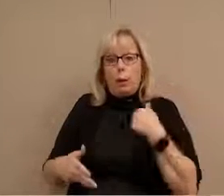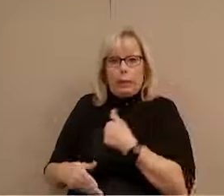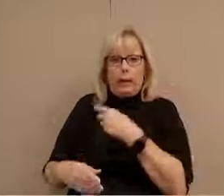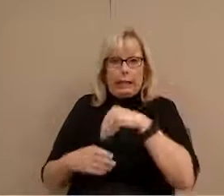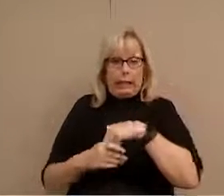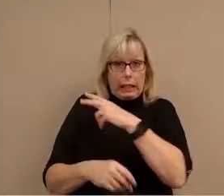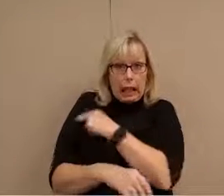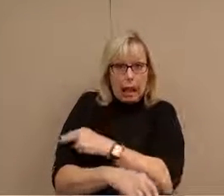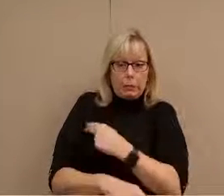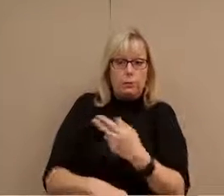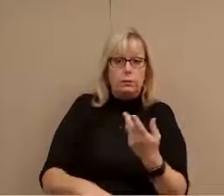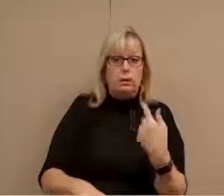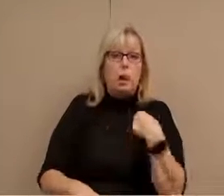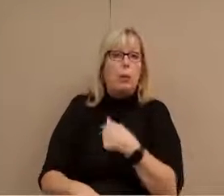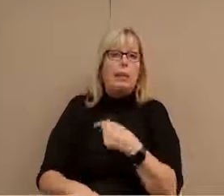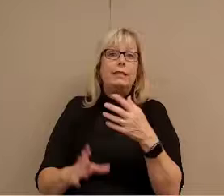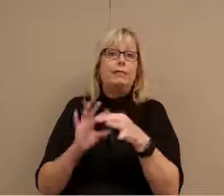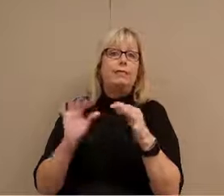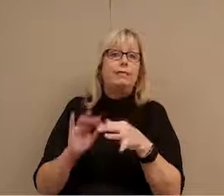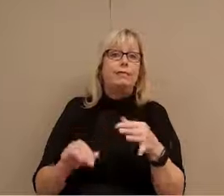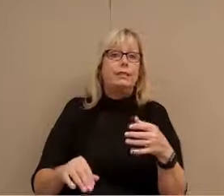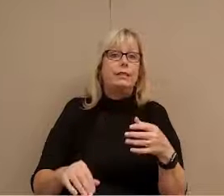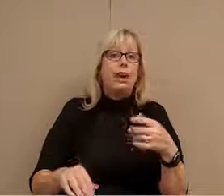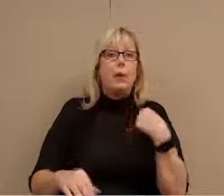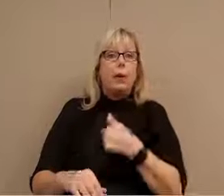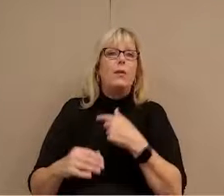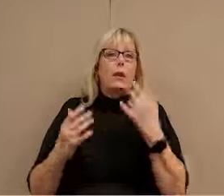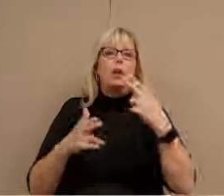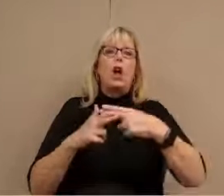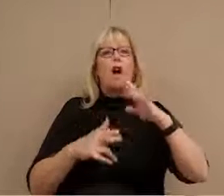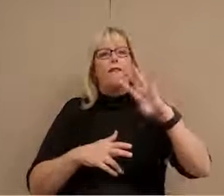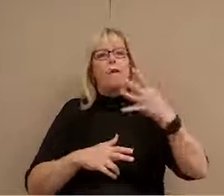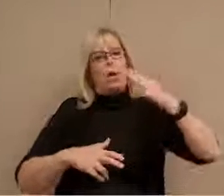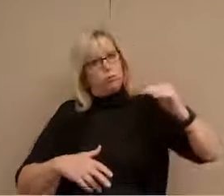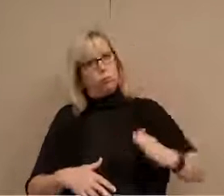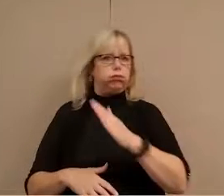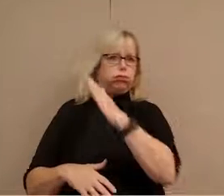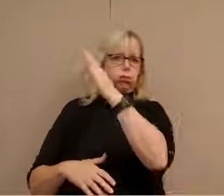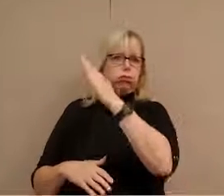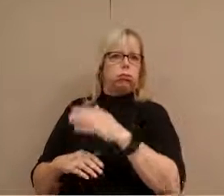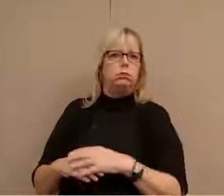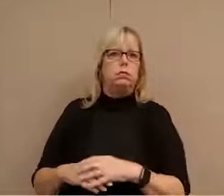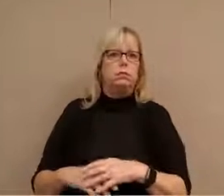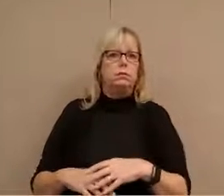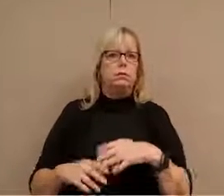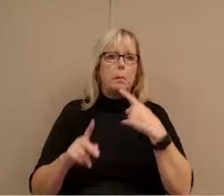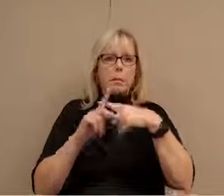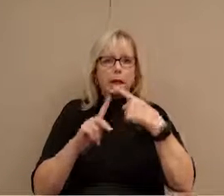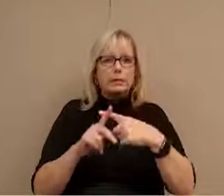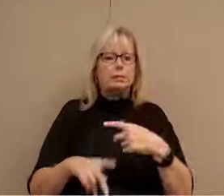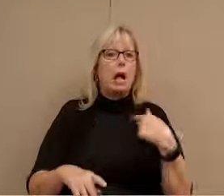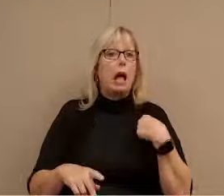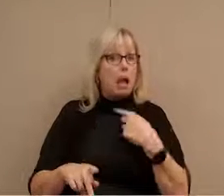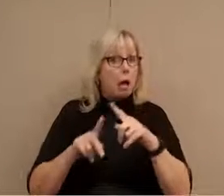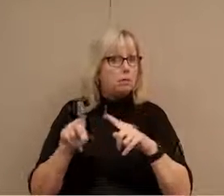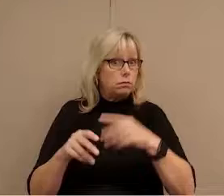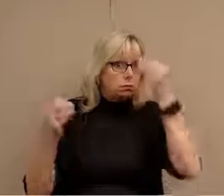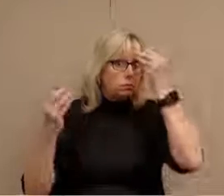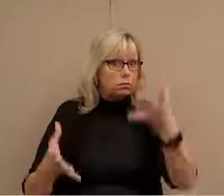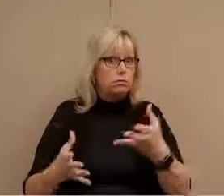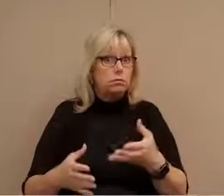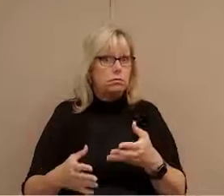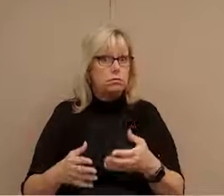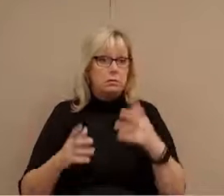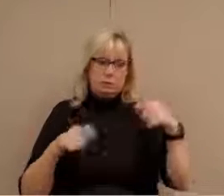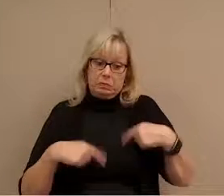hospital we say we're in our 4th wave, our 4th surge, and And I would also say that, in the